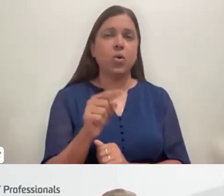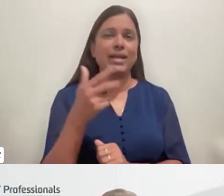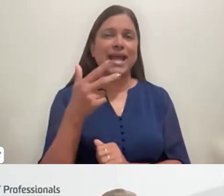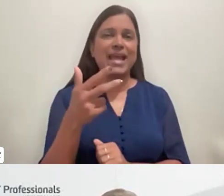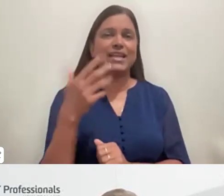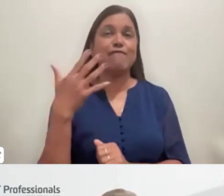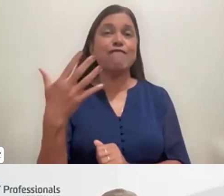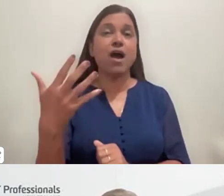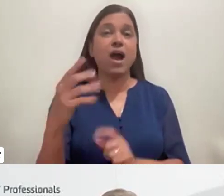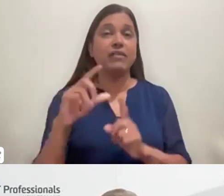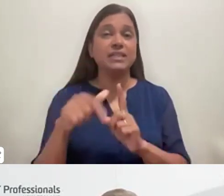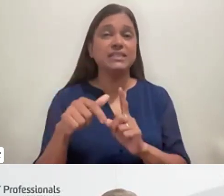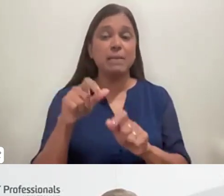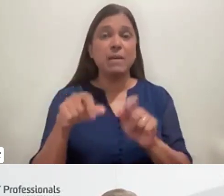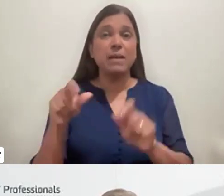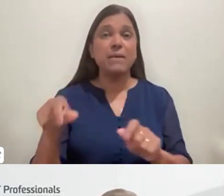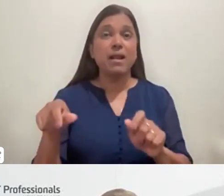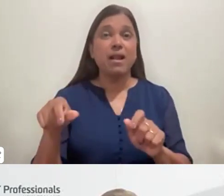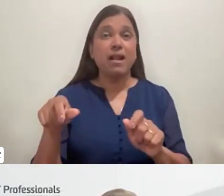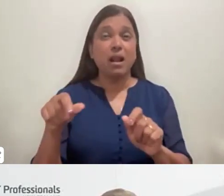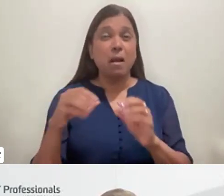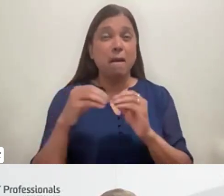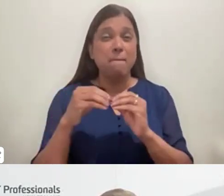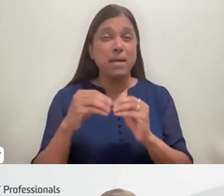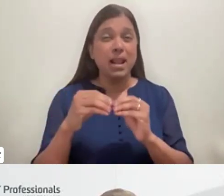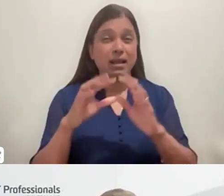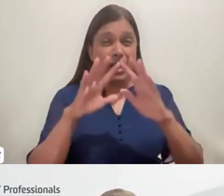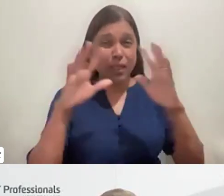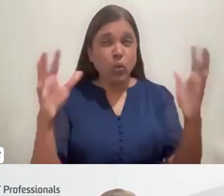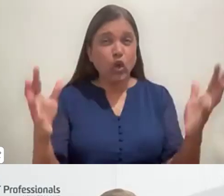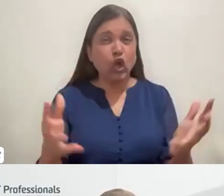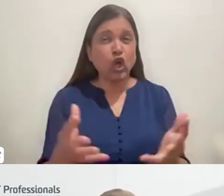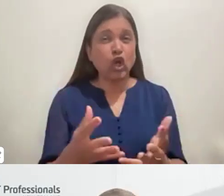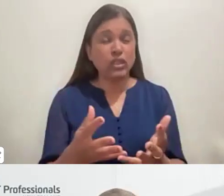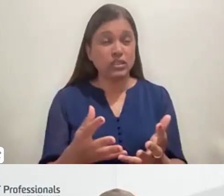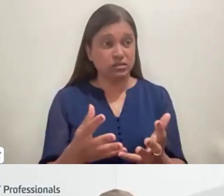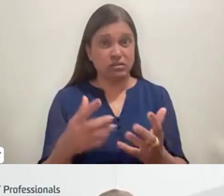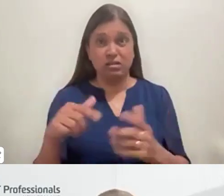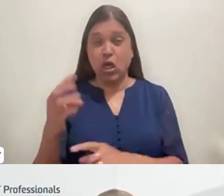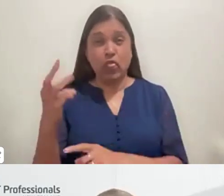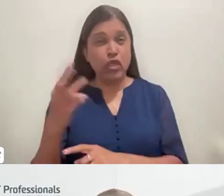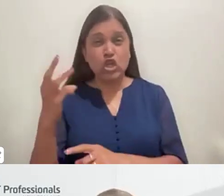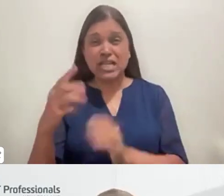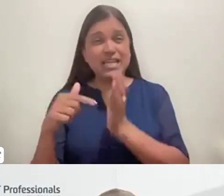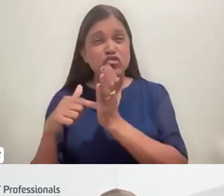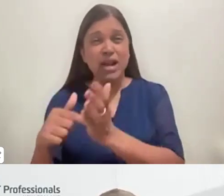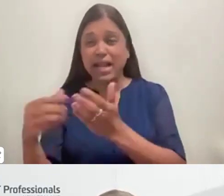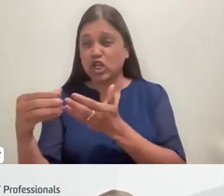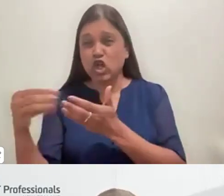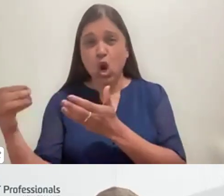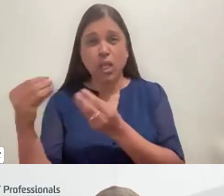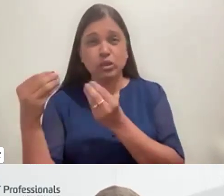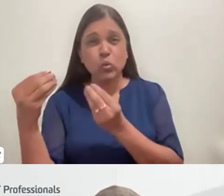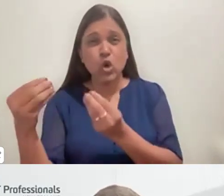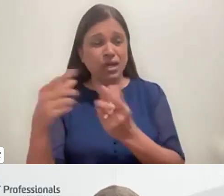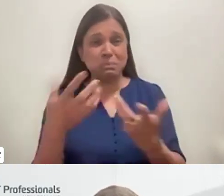in the world, and the untapped economic potential annually is $13 trillion. And you sort of look at figures like that and think,